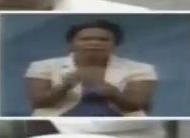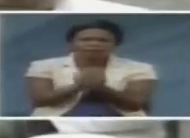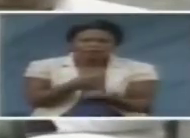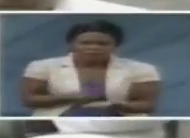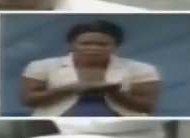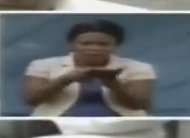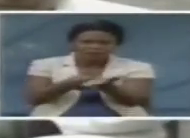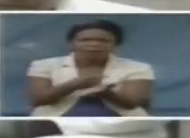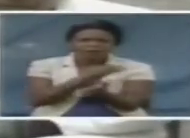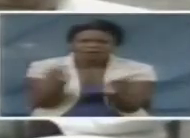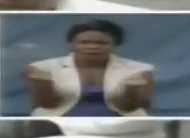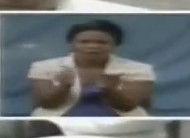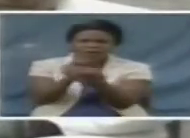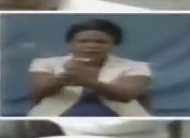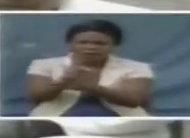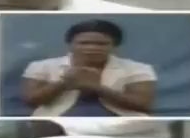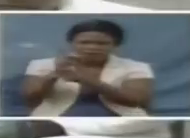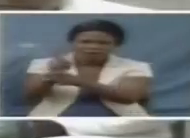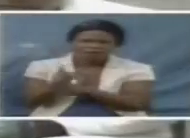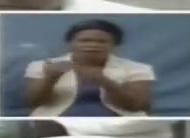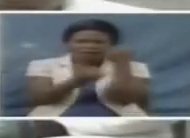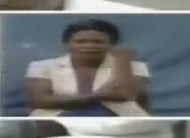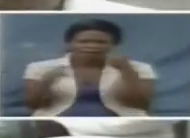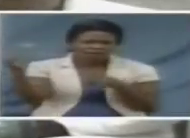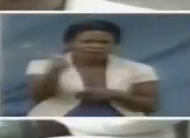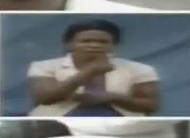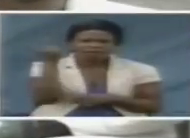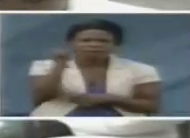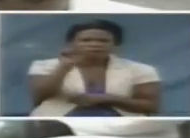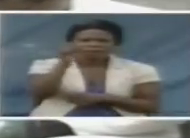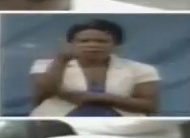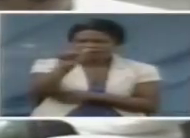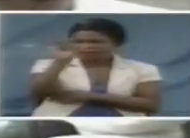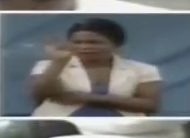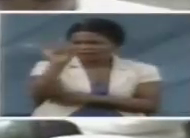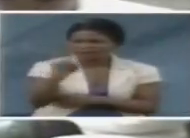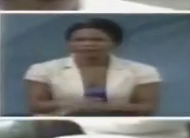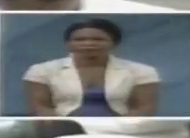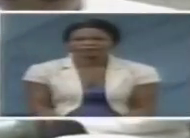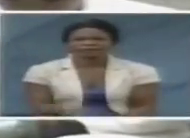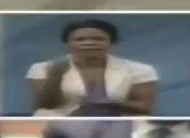with productive grants and microcredit countrywide in 2018.